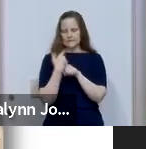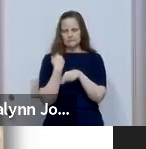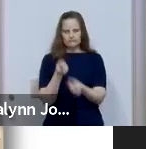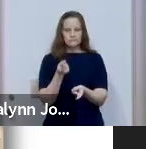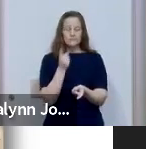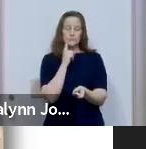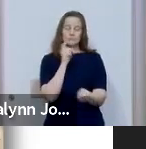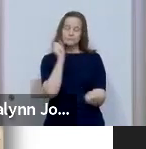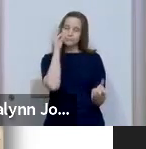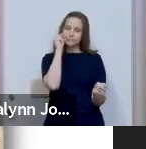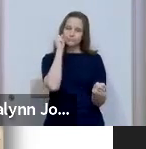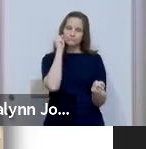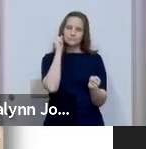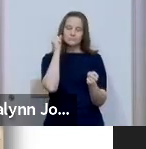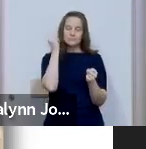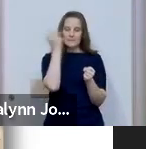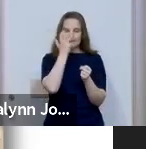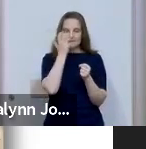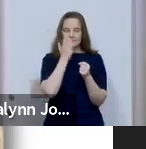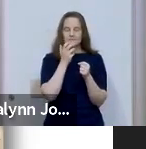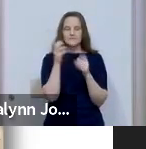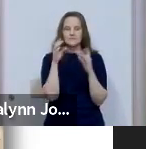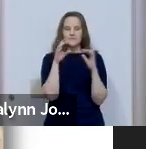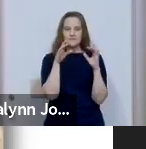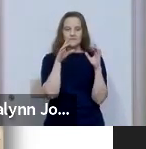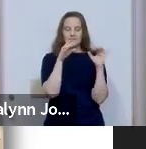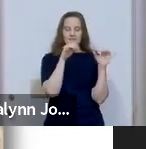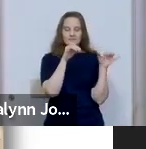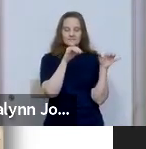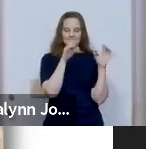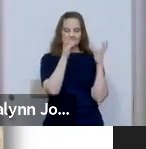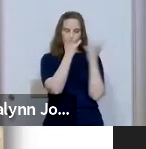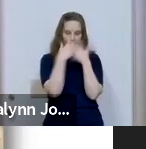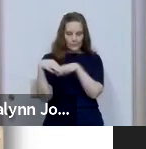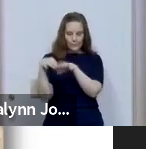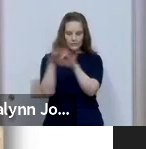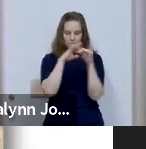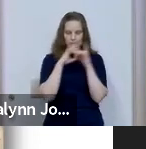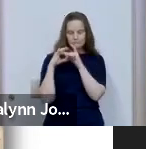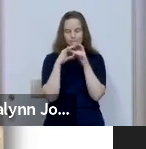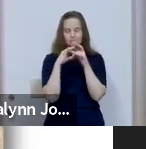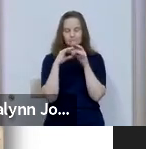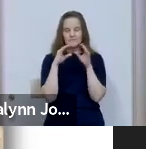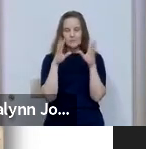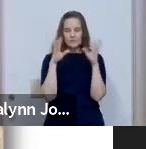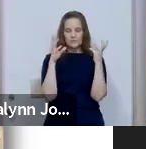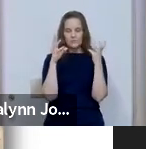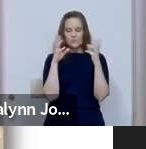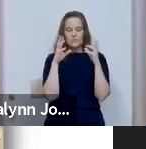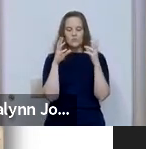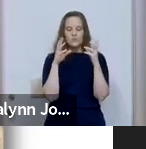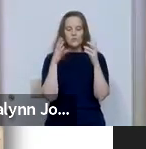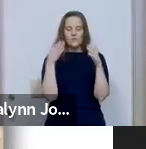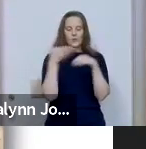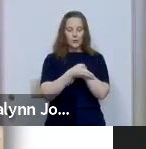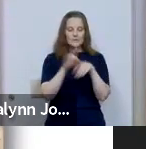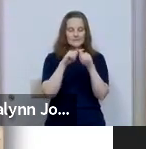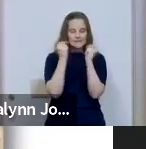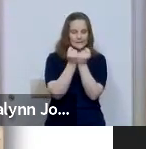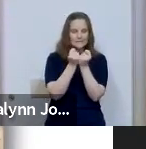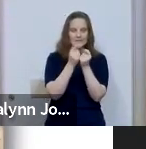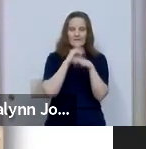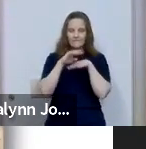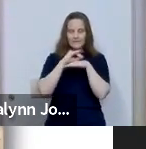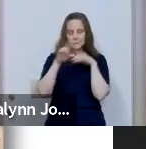is pretty amazing. The collaboration, and we've been very reliant on these cross-functional teams that the president mentioned, these advisory